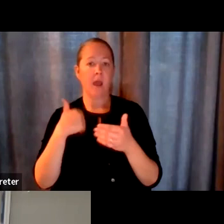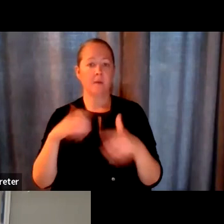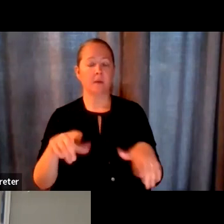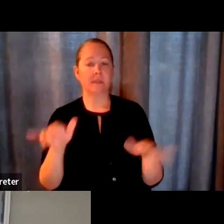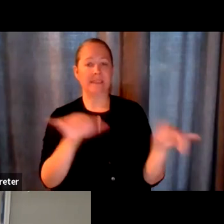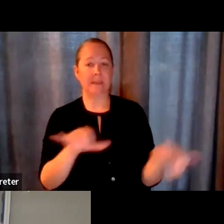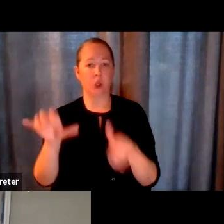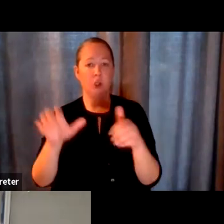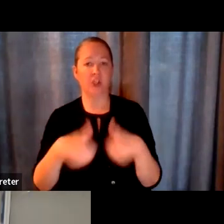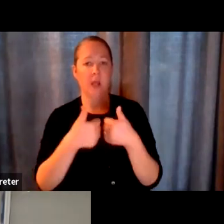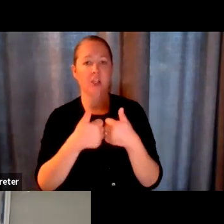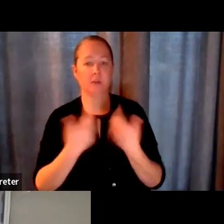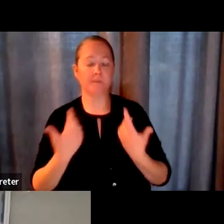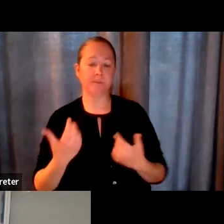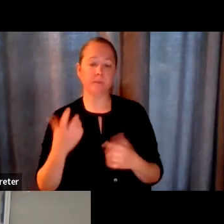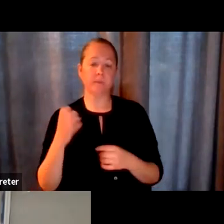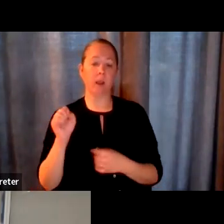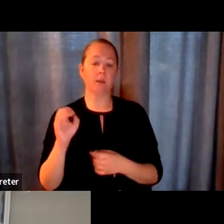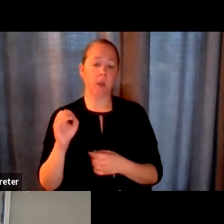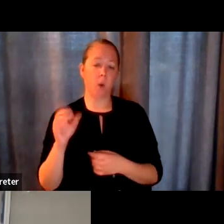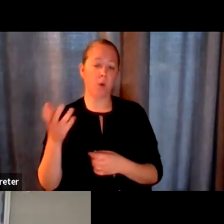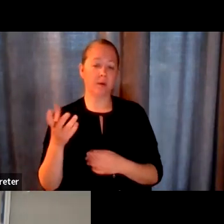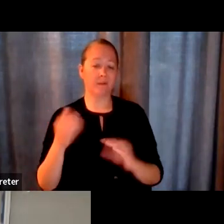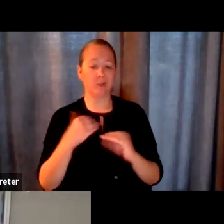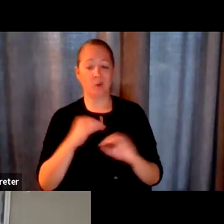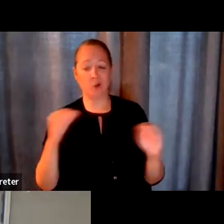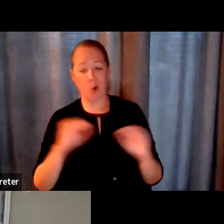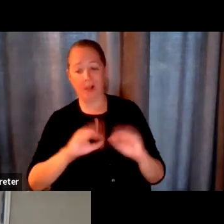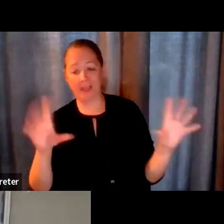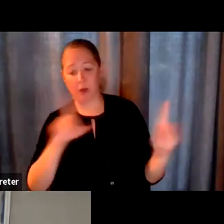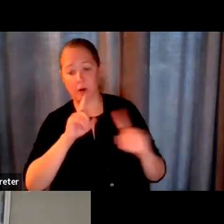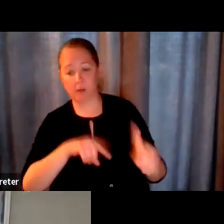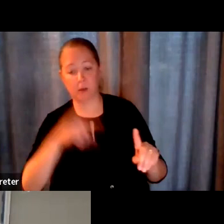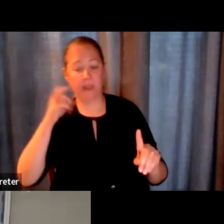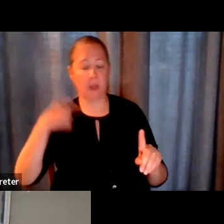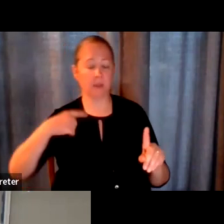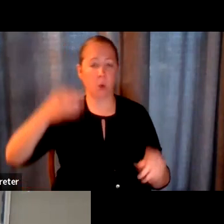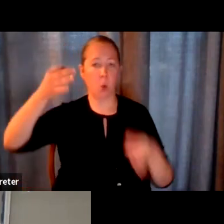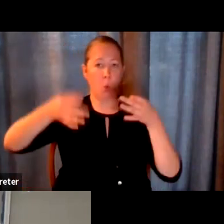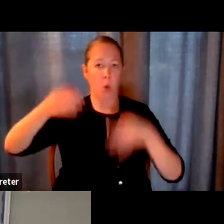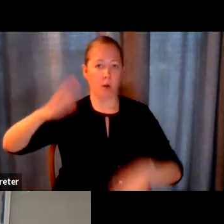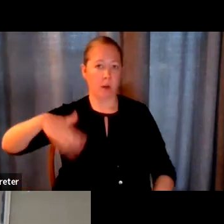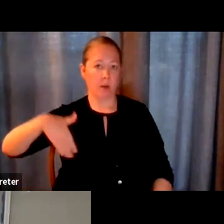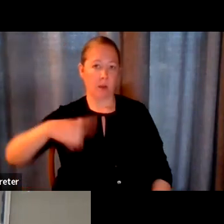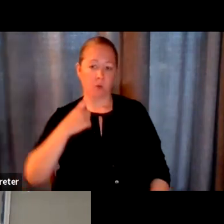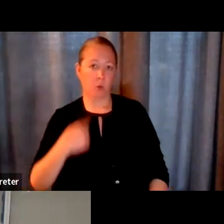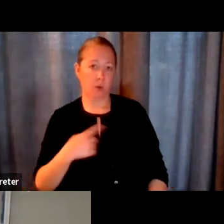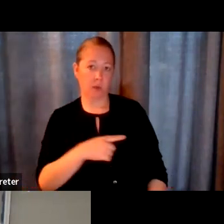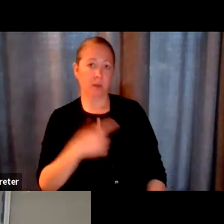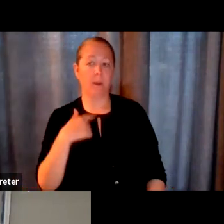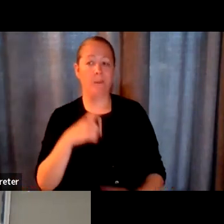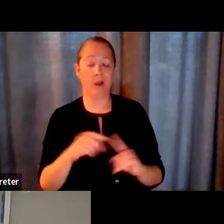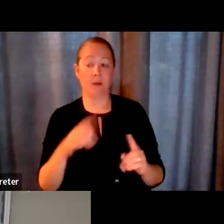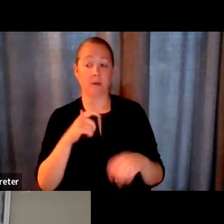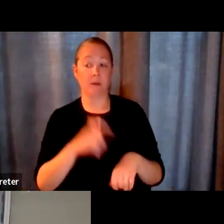So that's not a clear-cut answer because the court hasn't given us one, but I think it's a precarious time to really push the